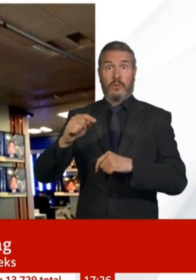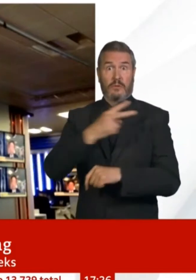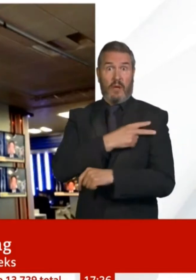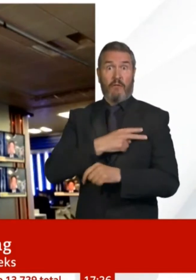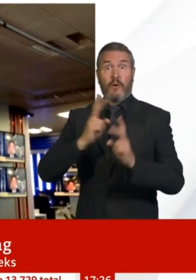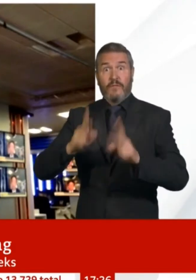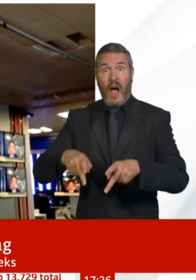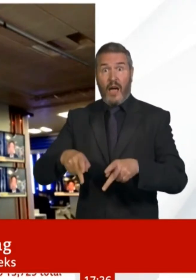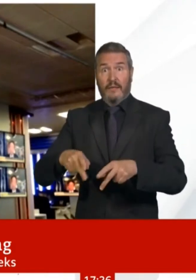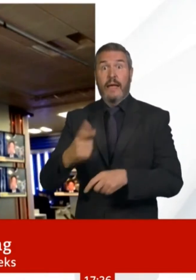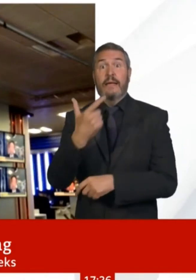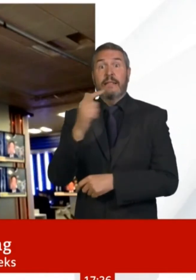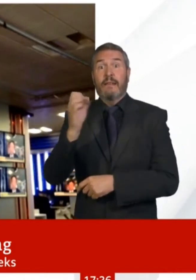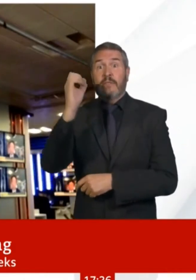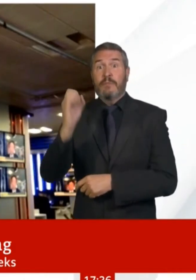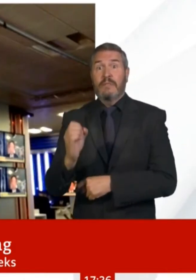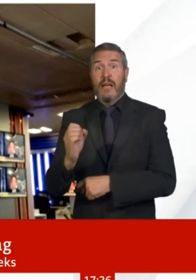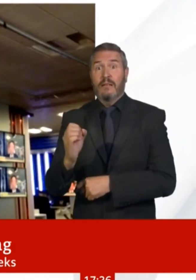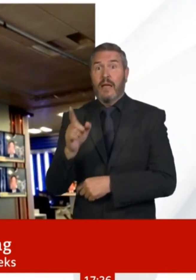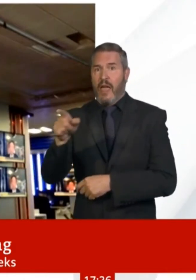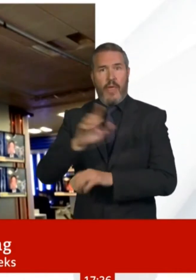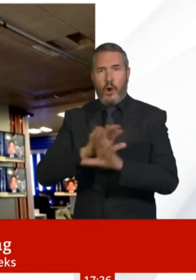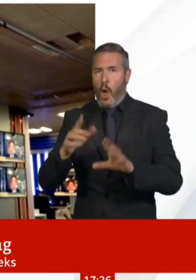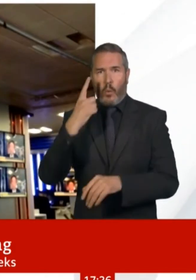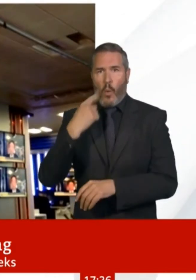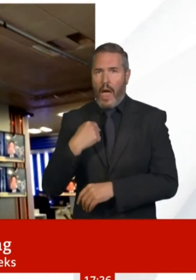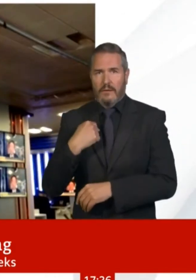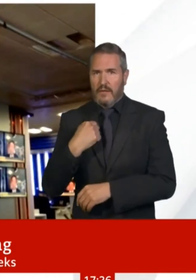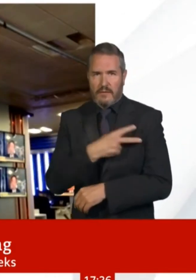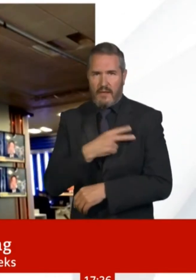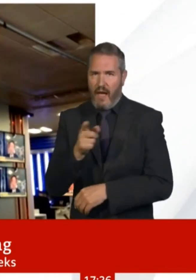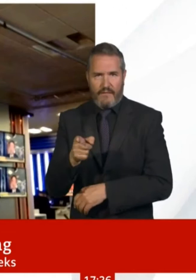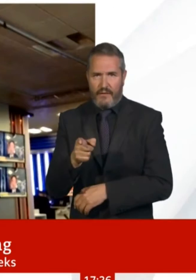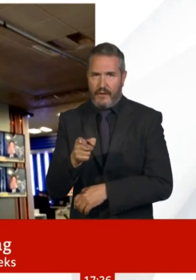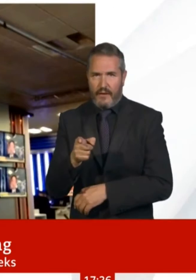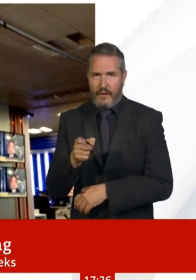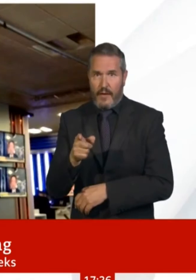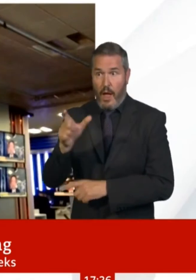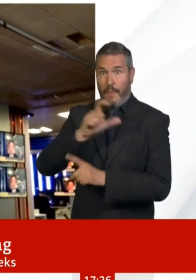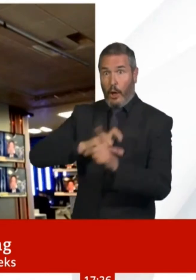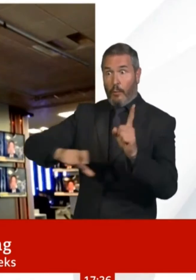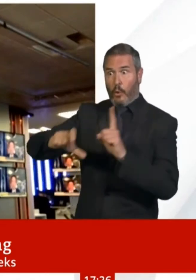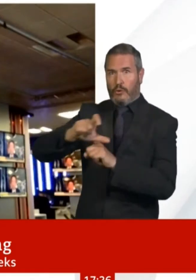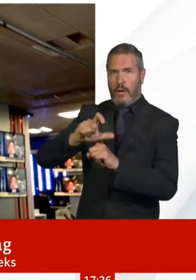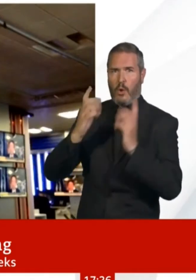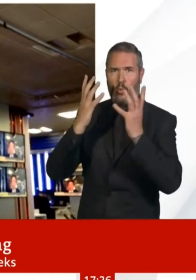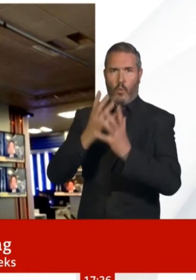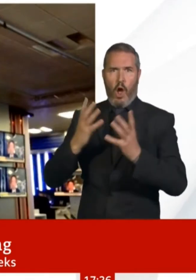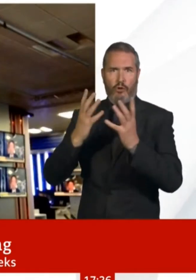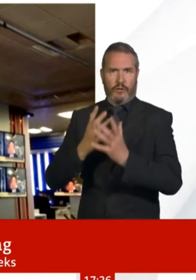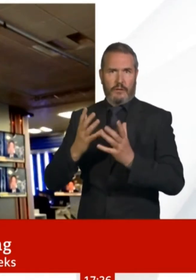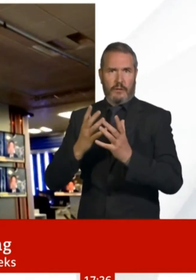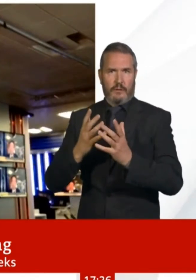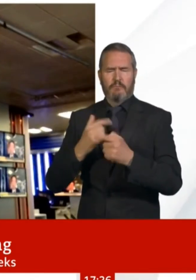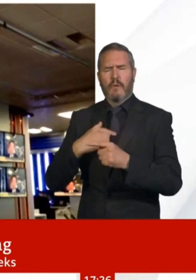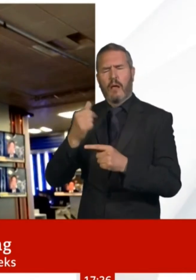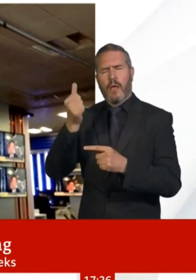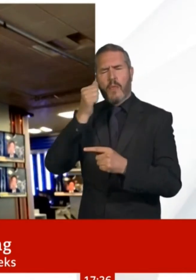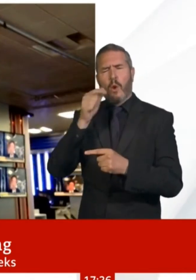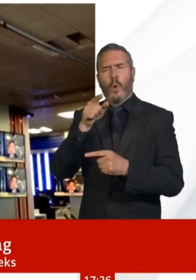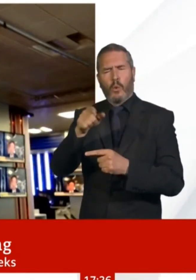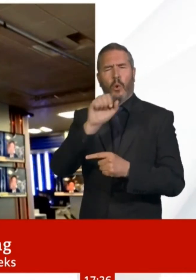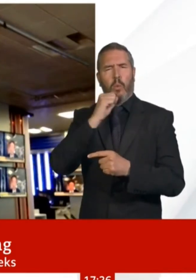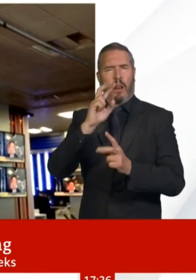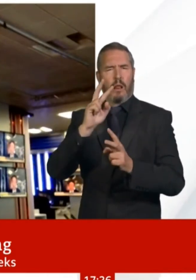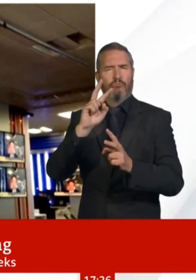were from a non-white, a BAME background. Now, people in that community are very worried. They know you're having a review because you've announced